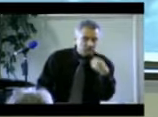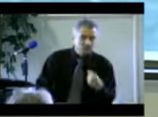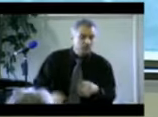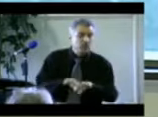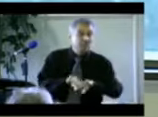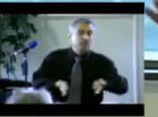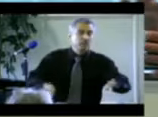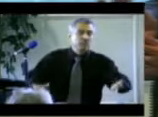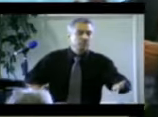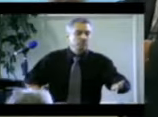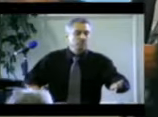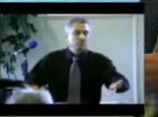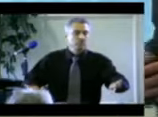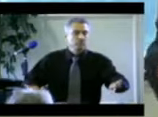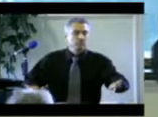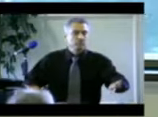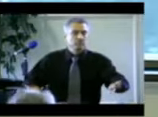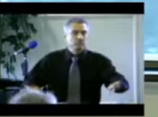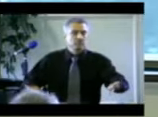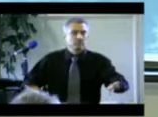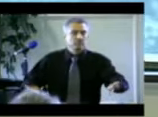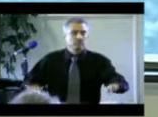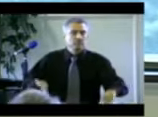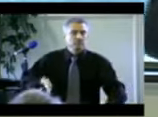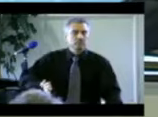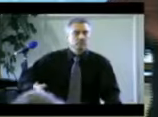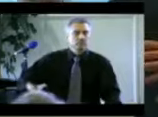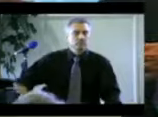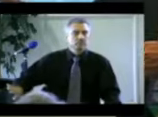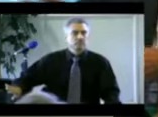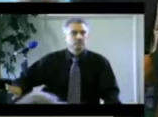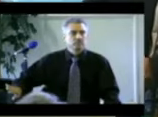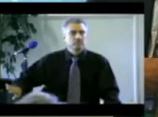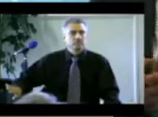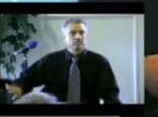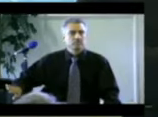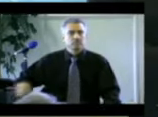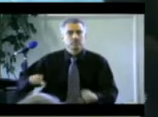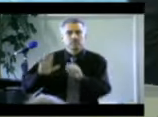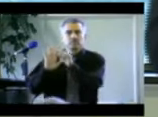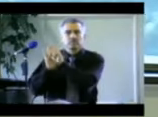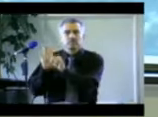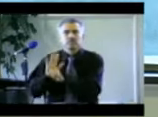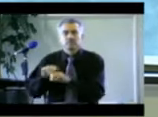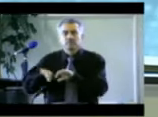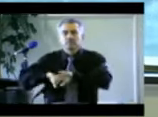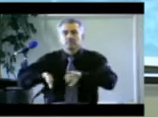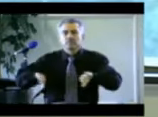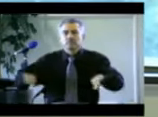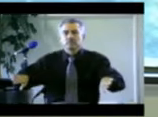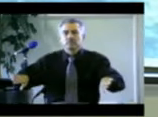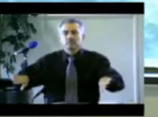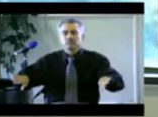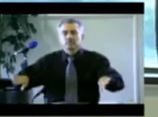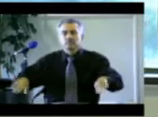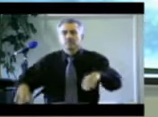them into a separate state, country of